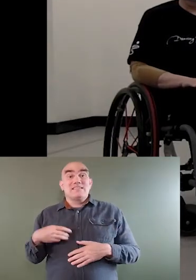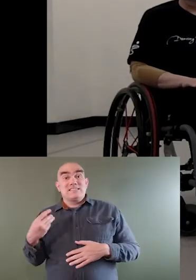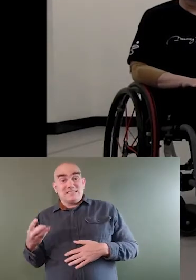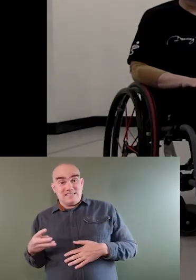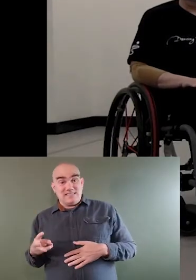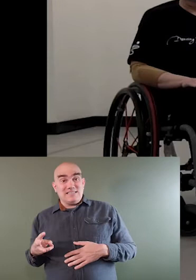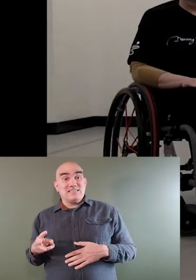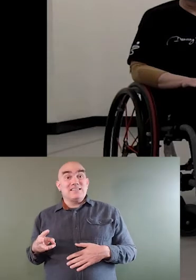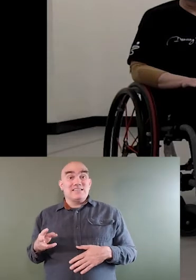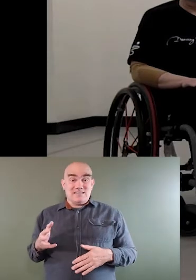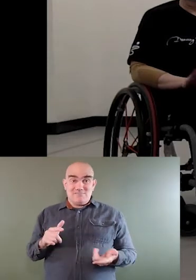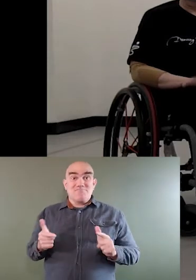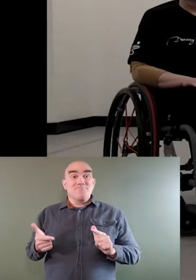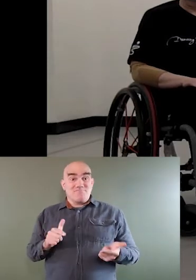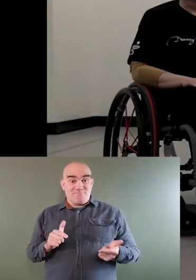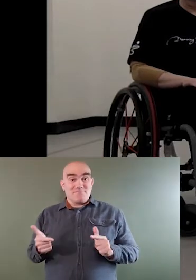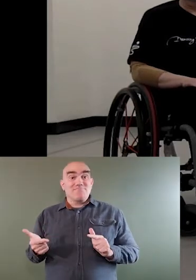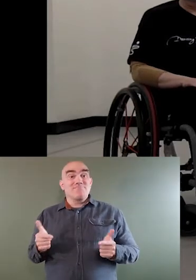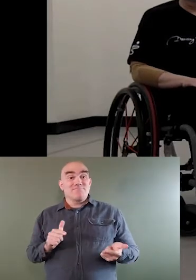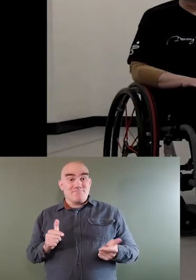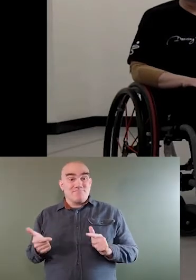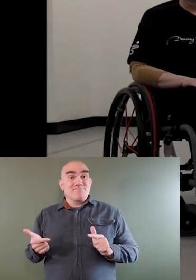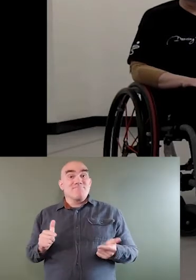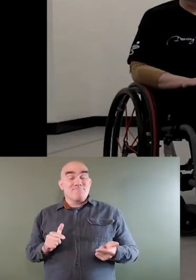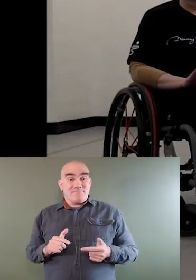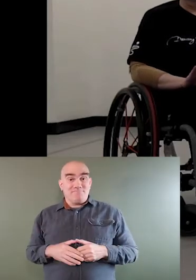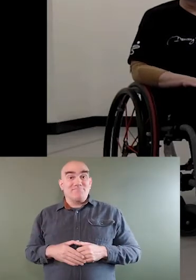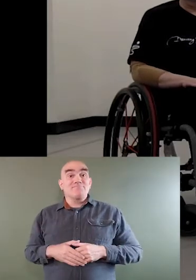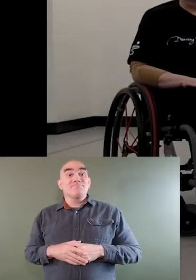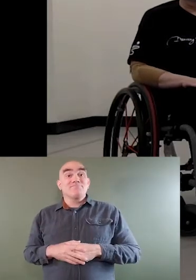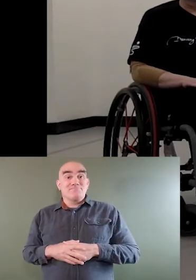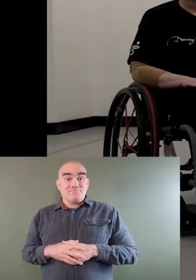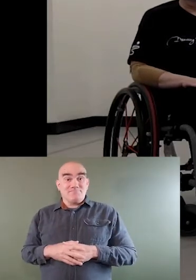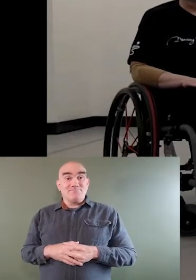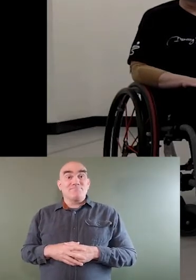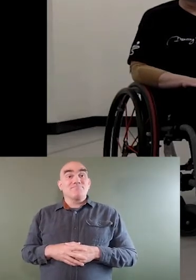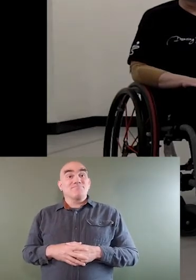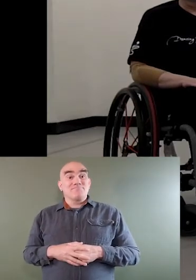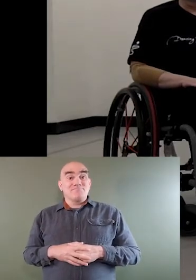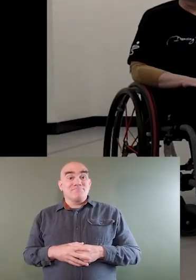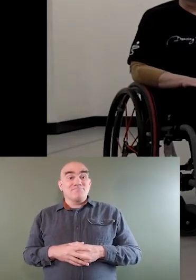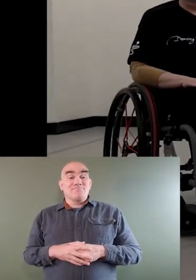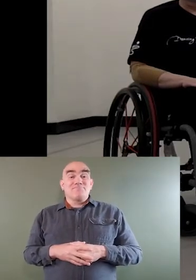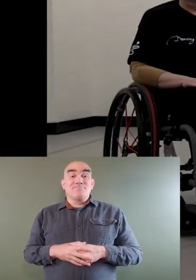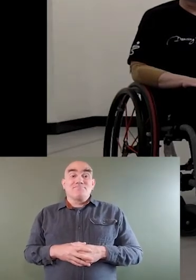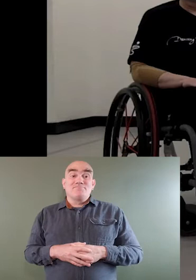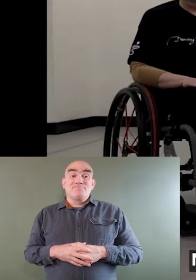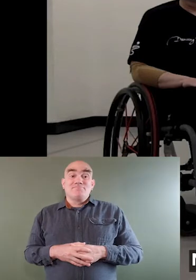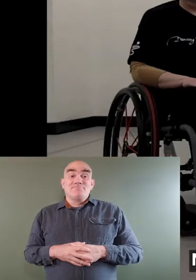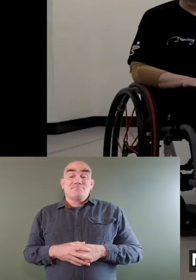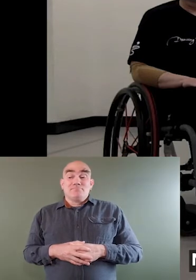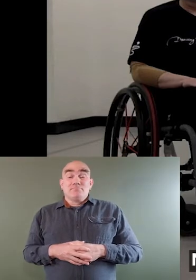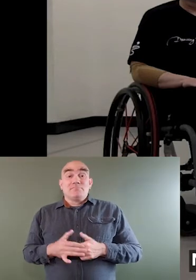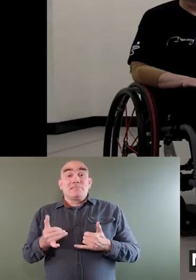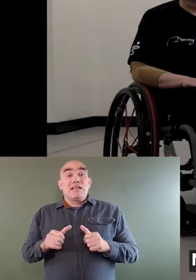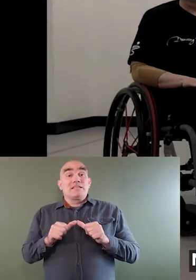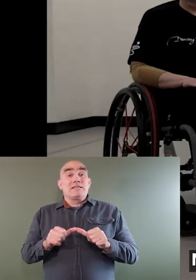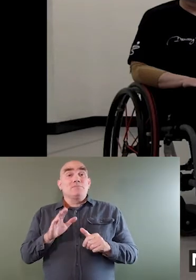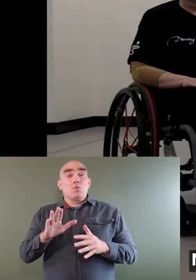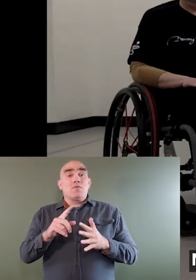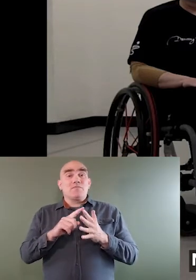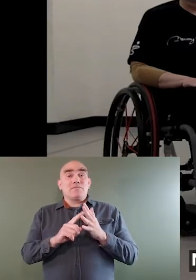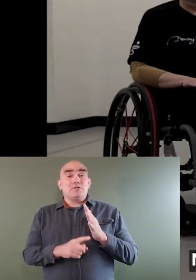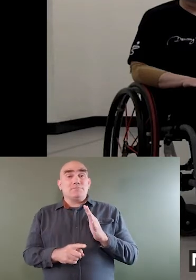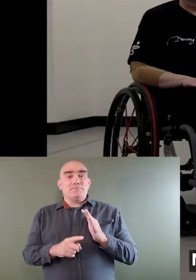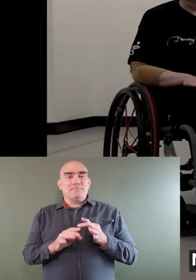11, 12, 13, 14, 15, 16. Now keep your